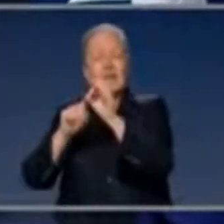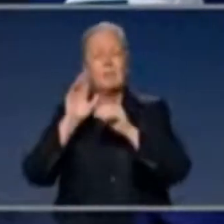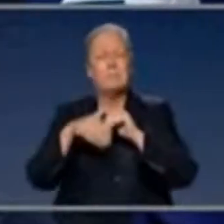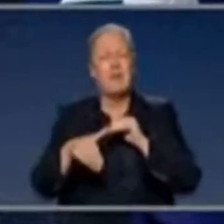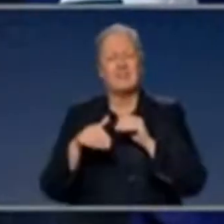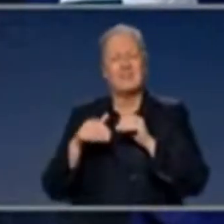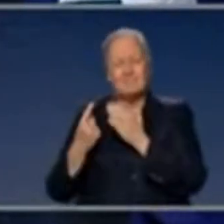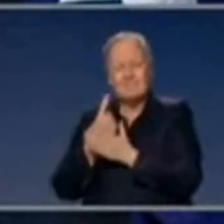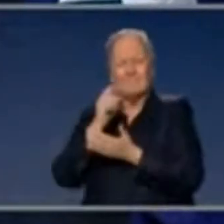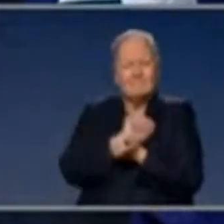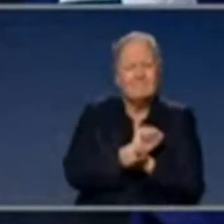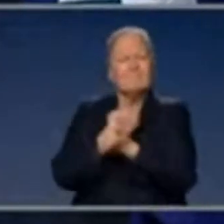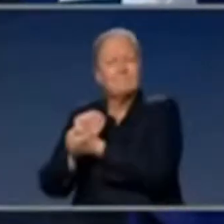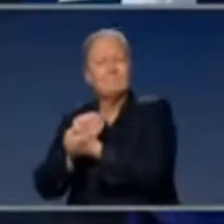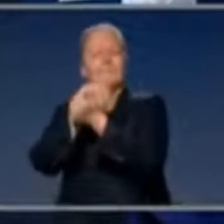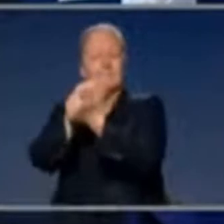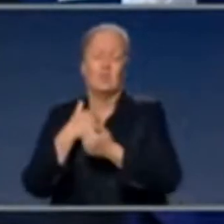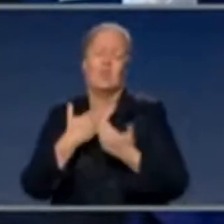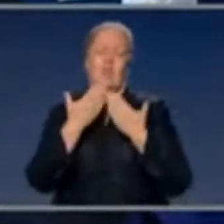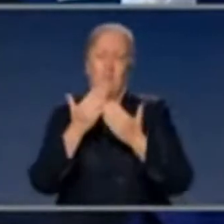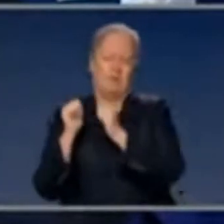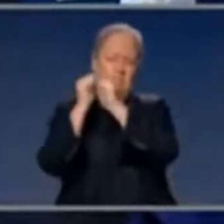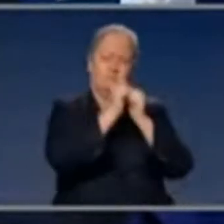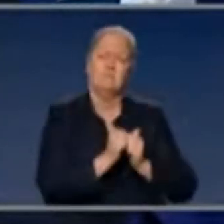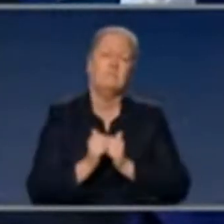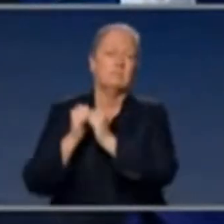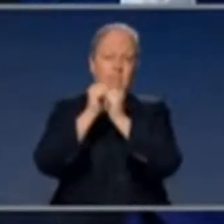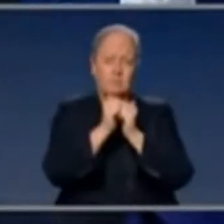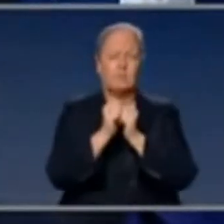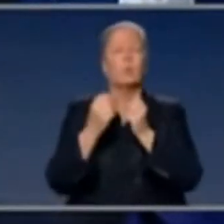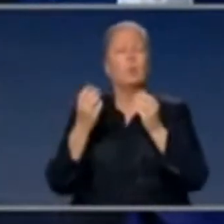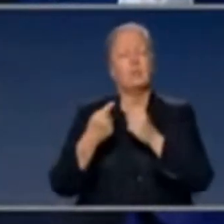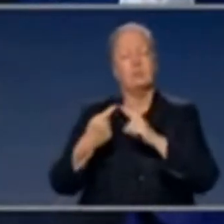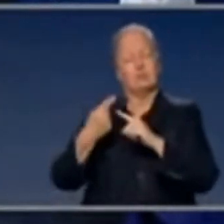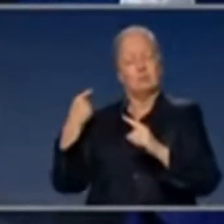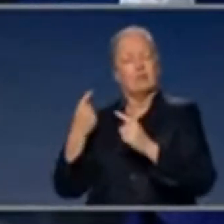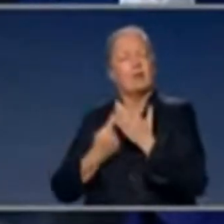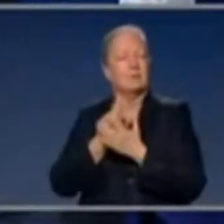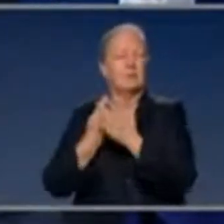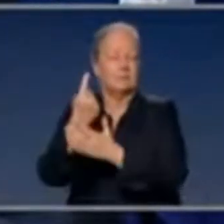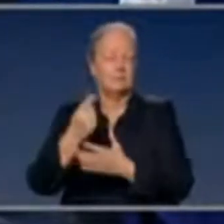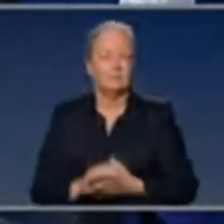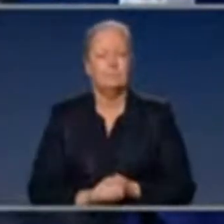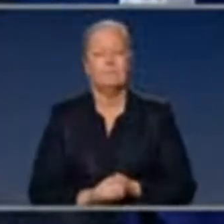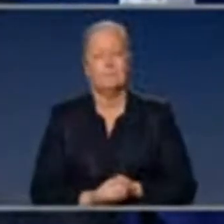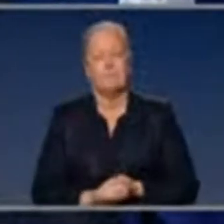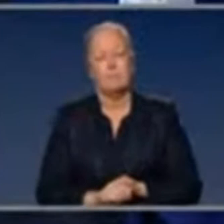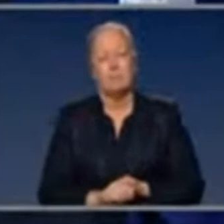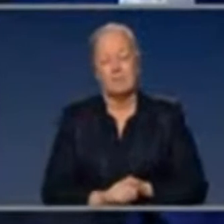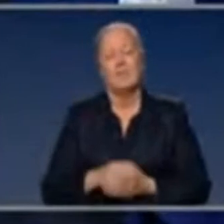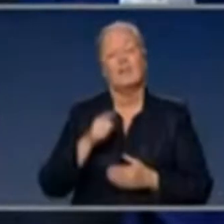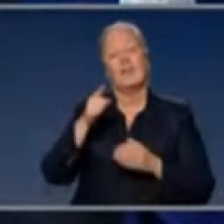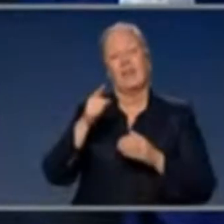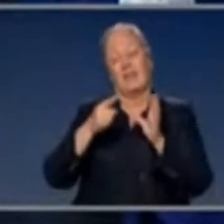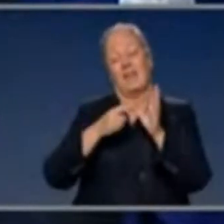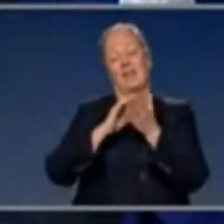and I thank them for their cooperation as we've been working through those individual instances. We also agreed, the medical expert panel,